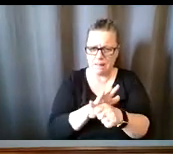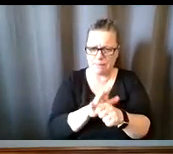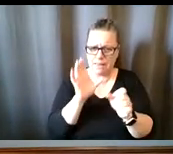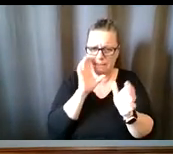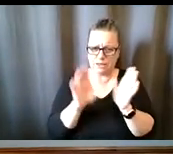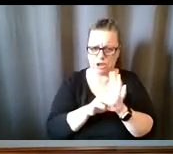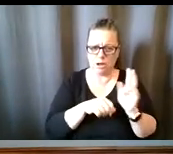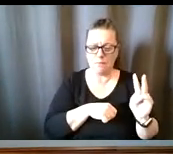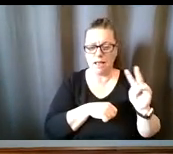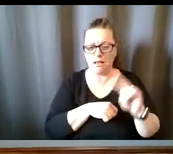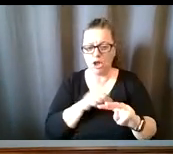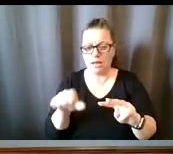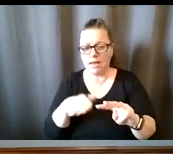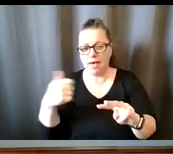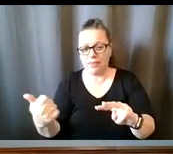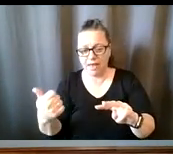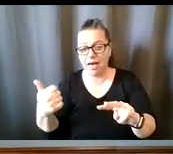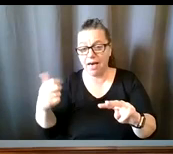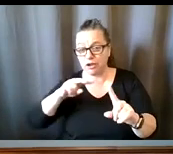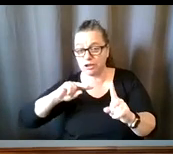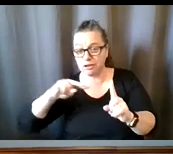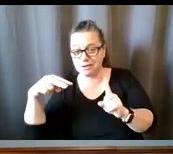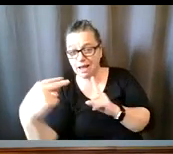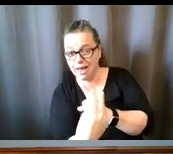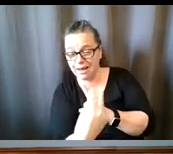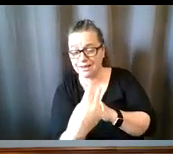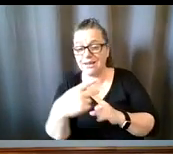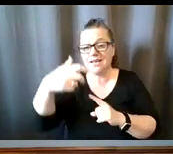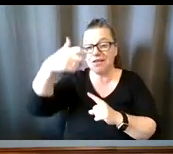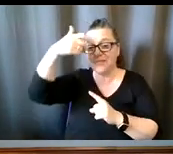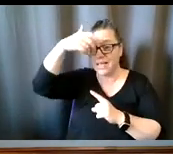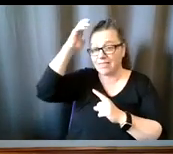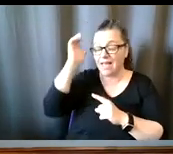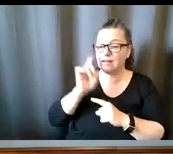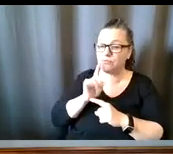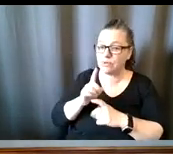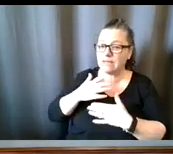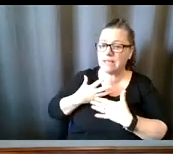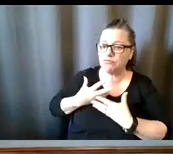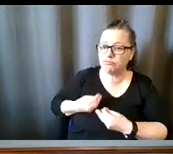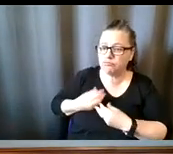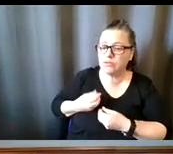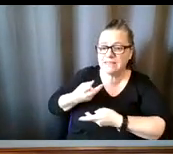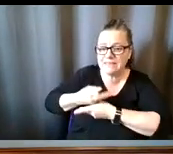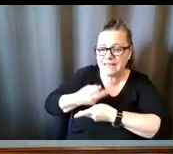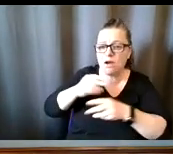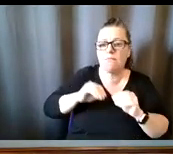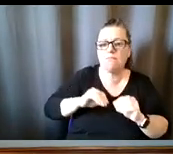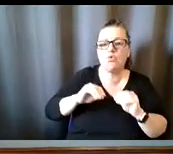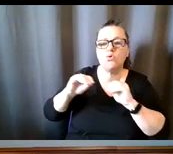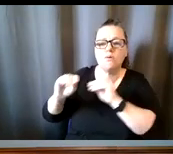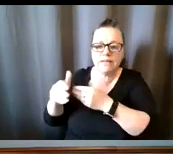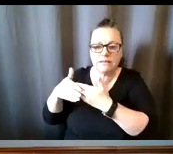other side. And what we see then is that in this case, the lioness is actually kind and taking care of its young, moving it from one place to